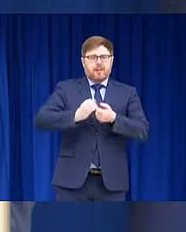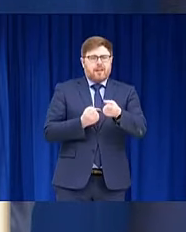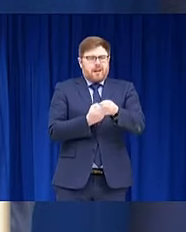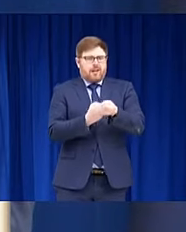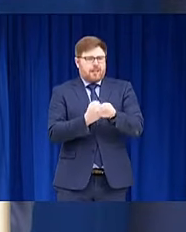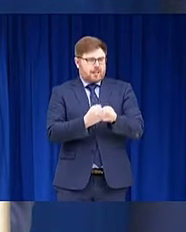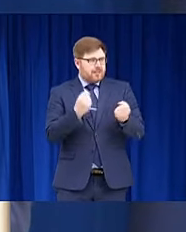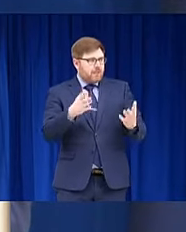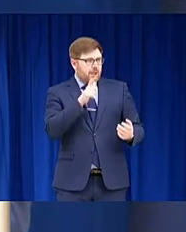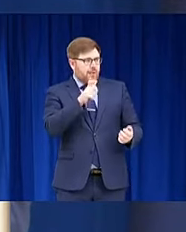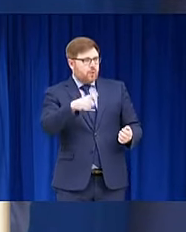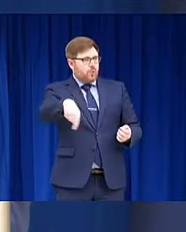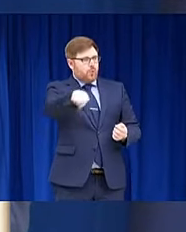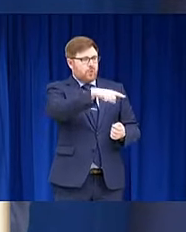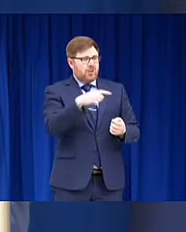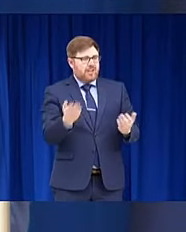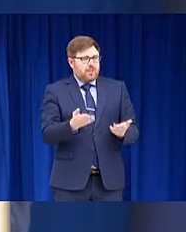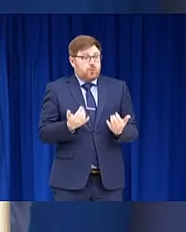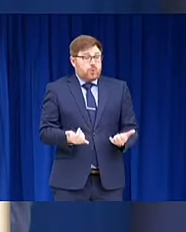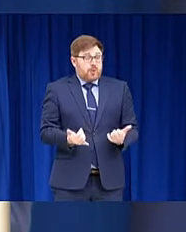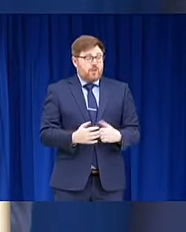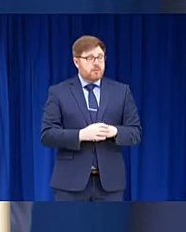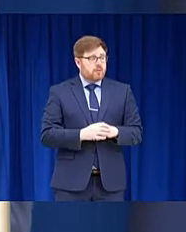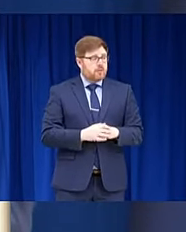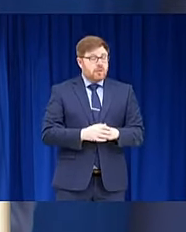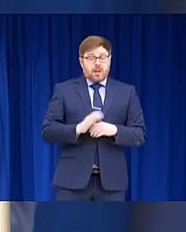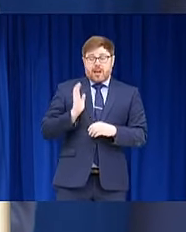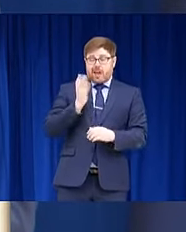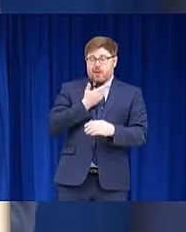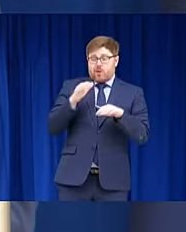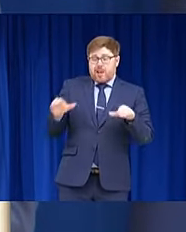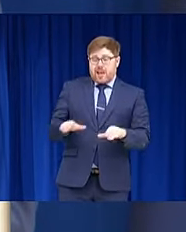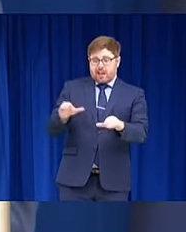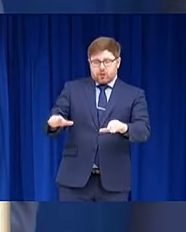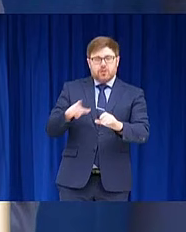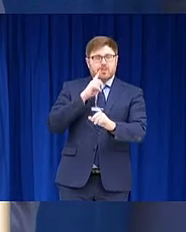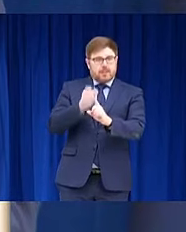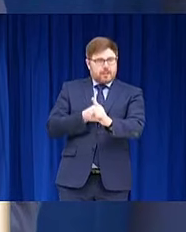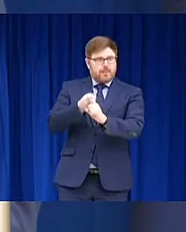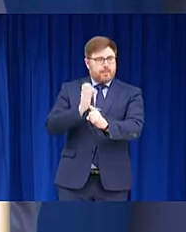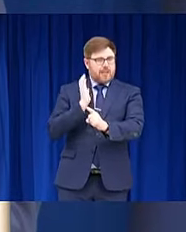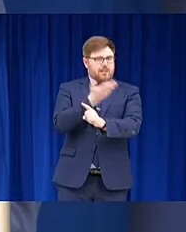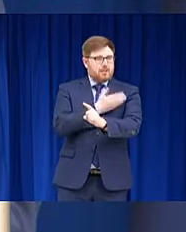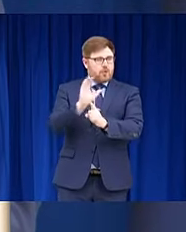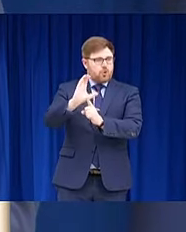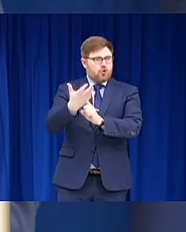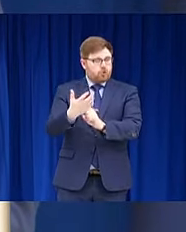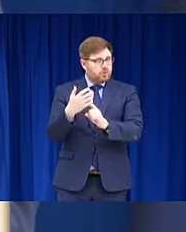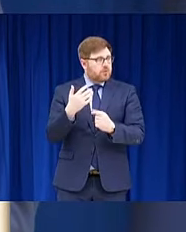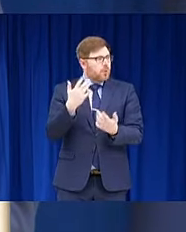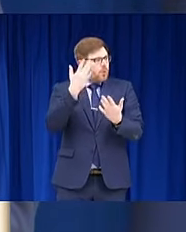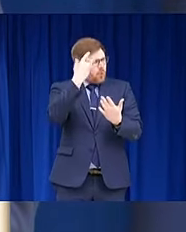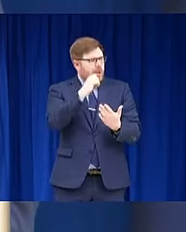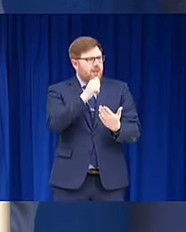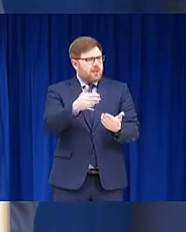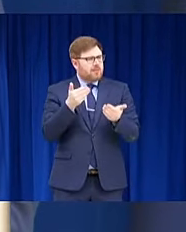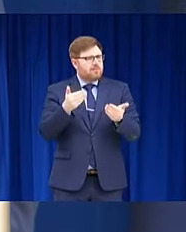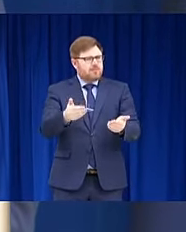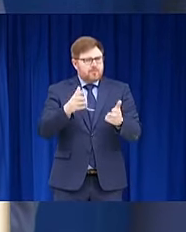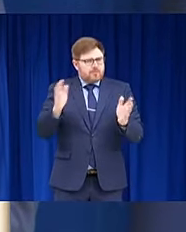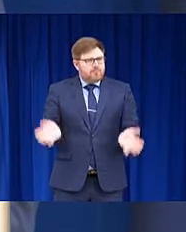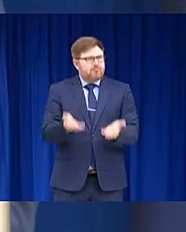today. It is our actions that shape our culture. So why not shape a culture of equity, inclusion, and